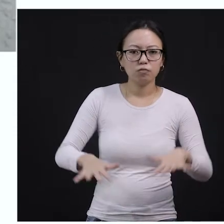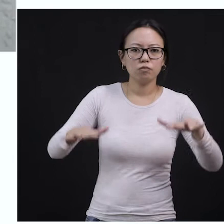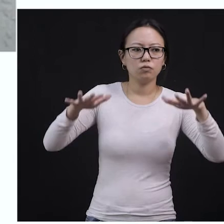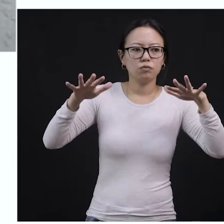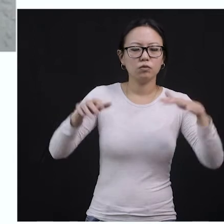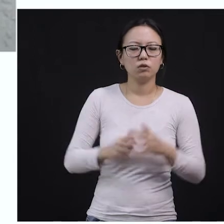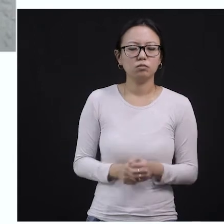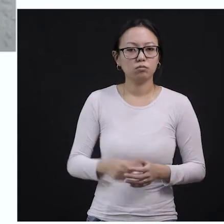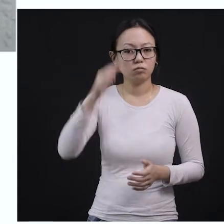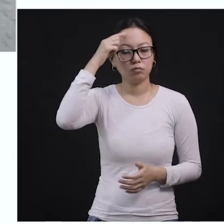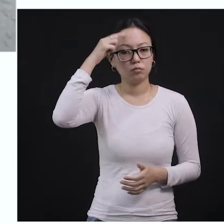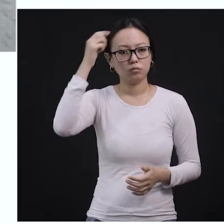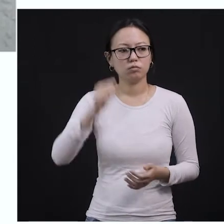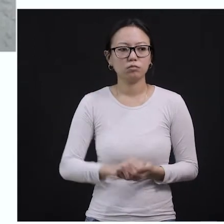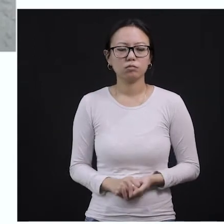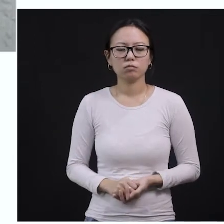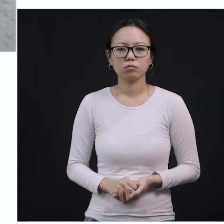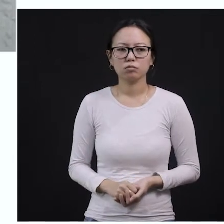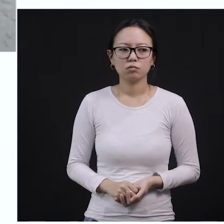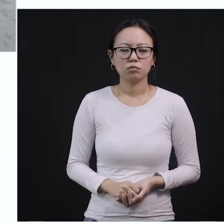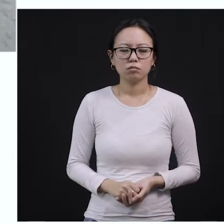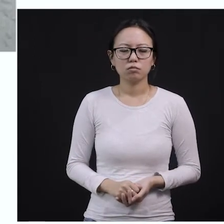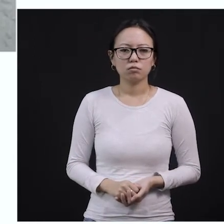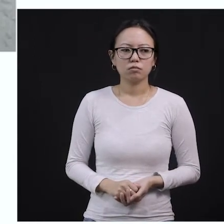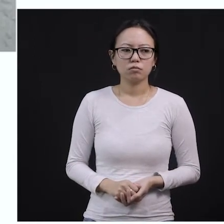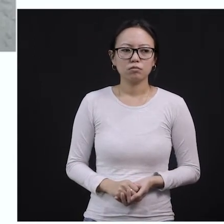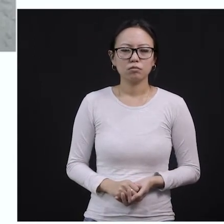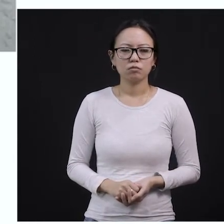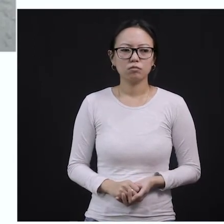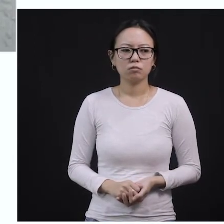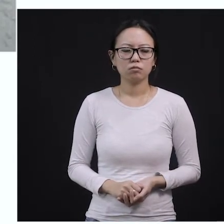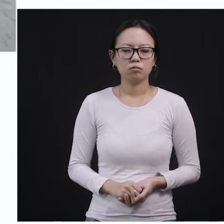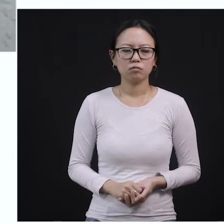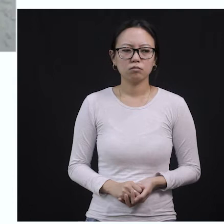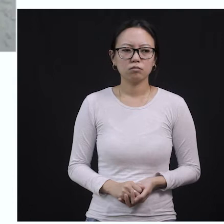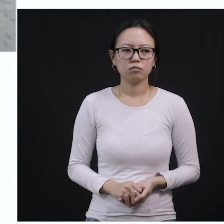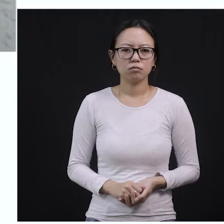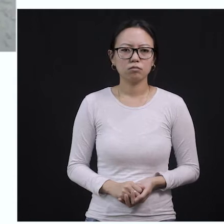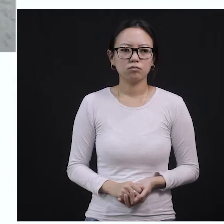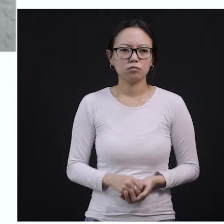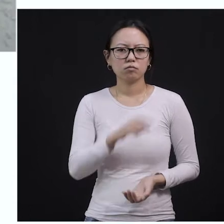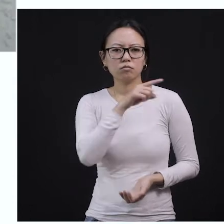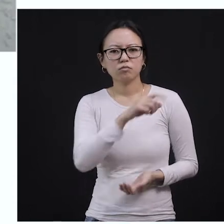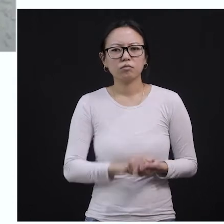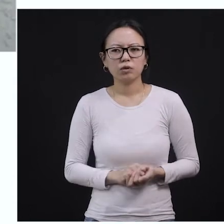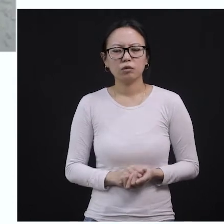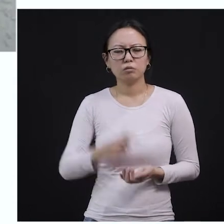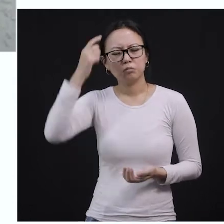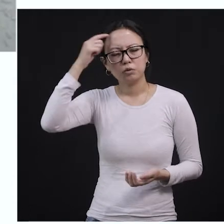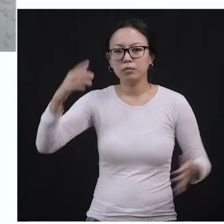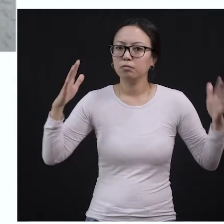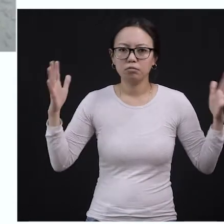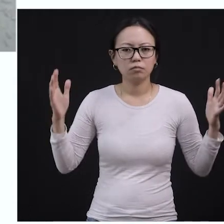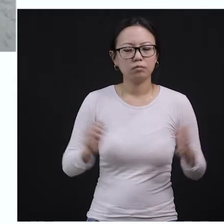flood, okay, where people have experienced flood. However, you see here, this is not very extreme, all right?